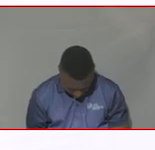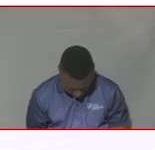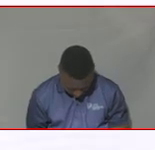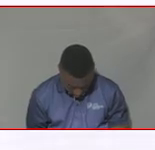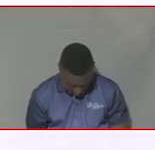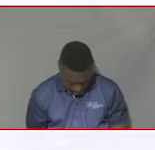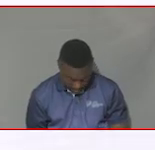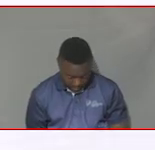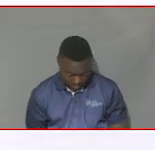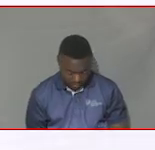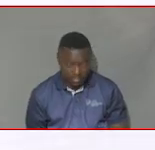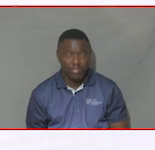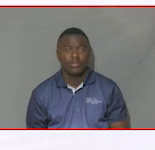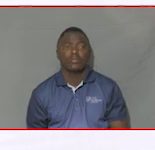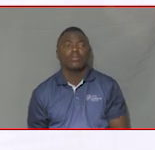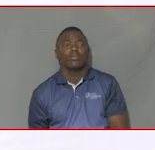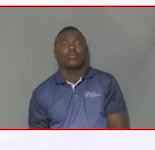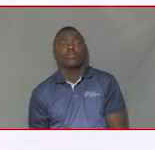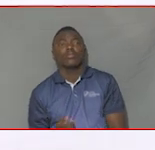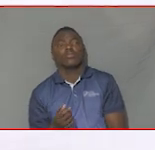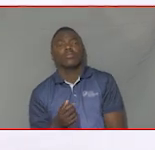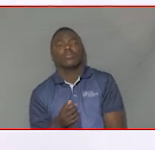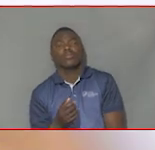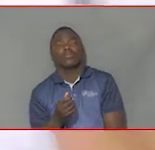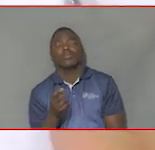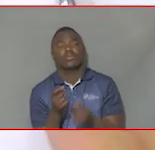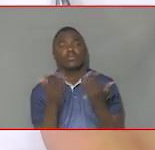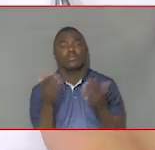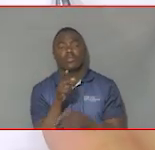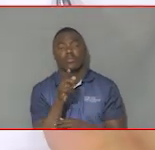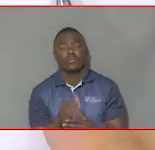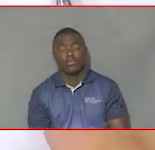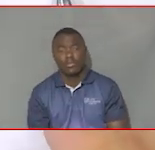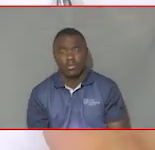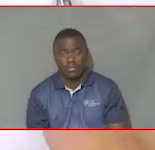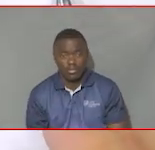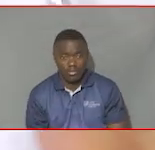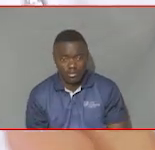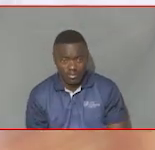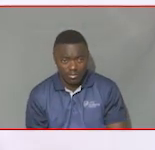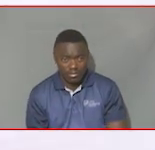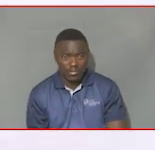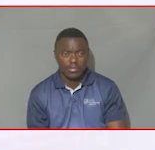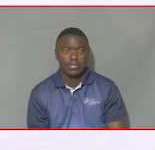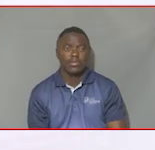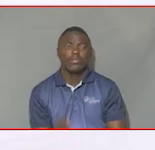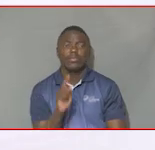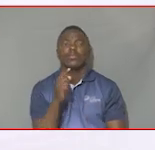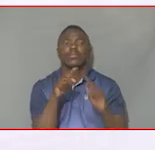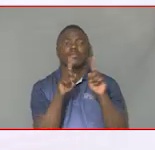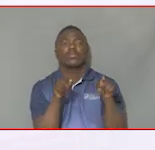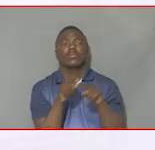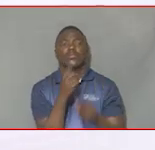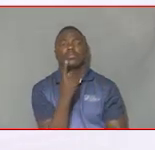Right, people, let's do it together quickly. Here we've got 9 numbers. The first block must be a 1.